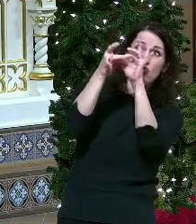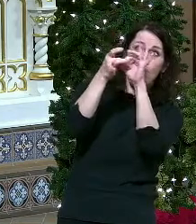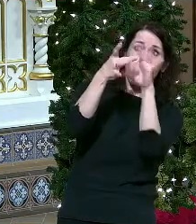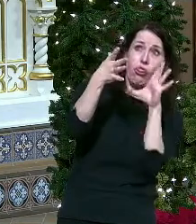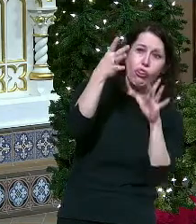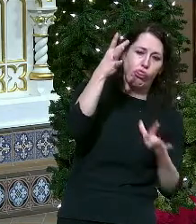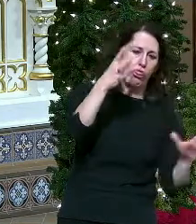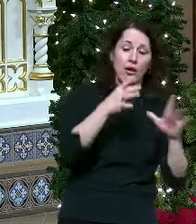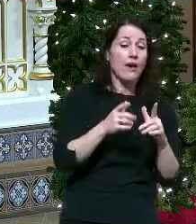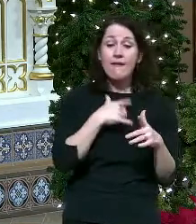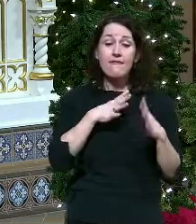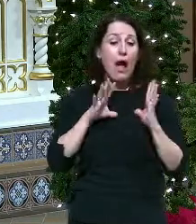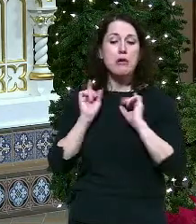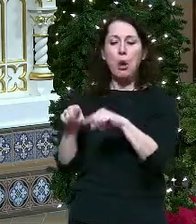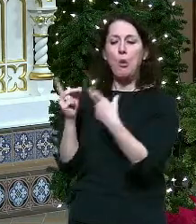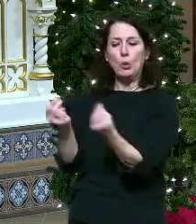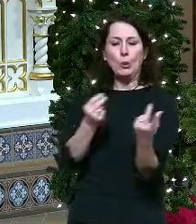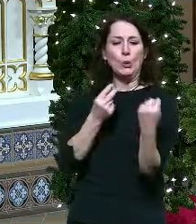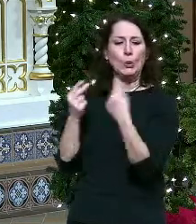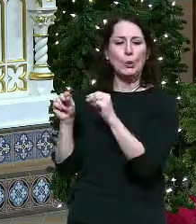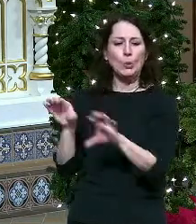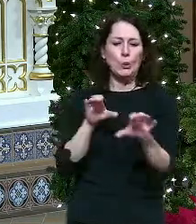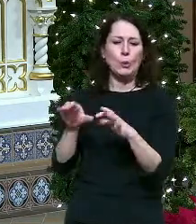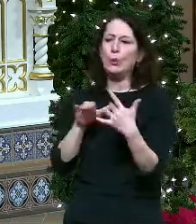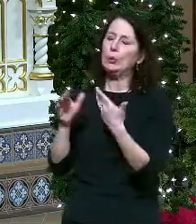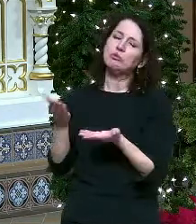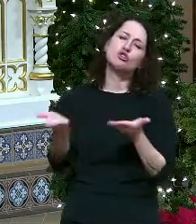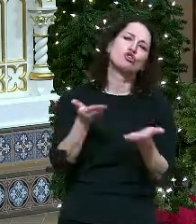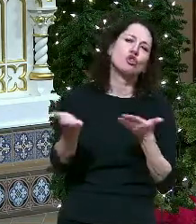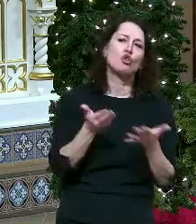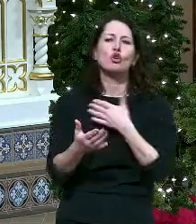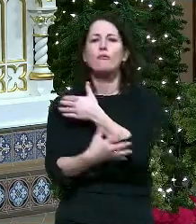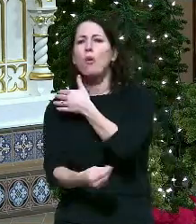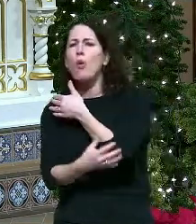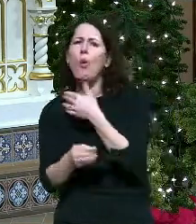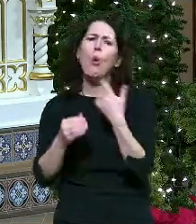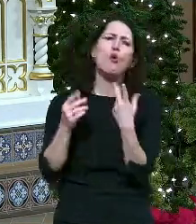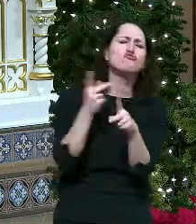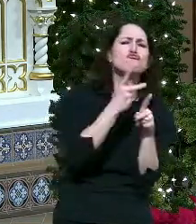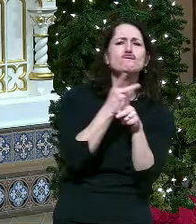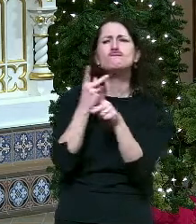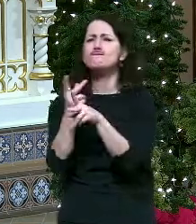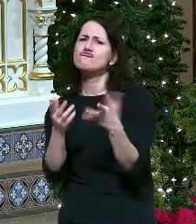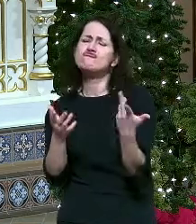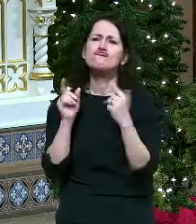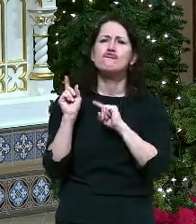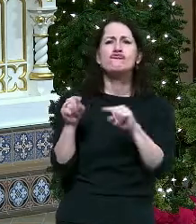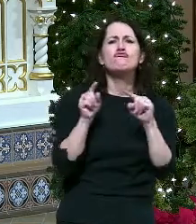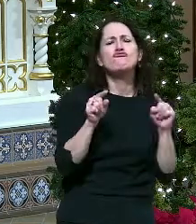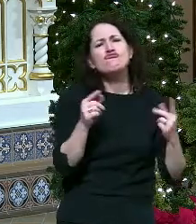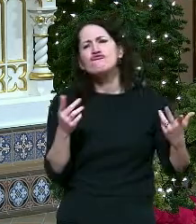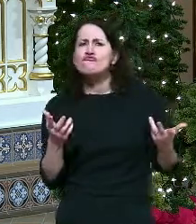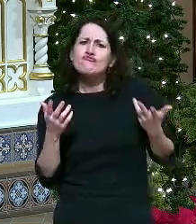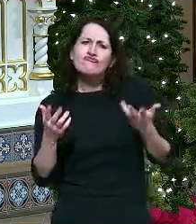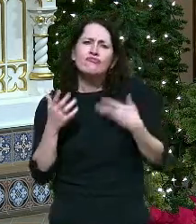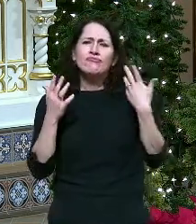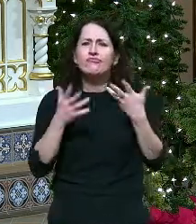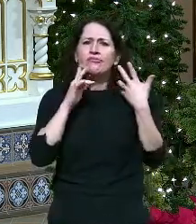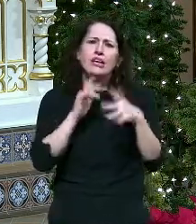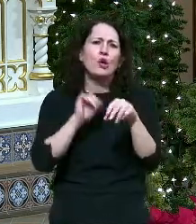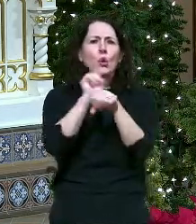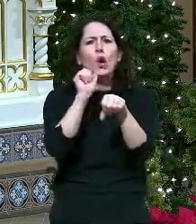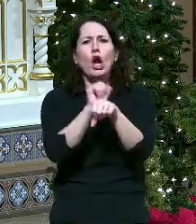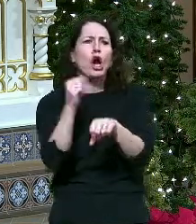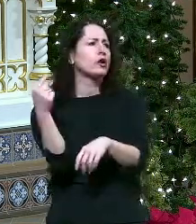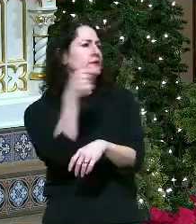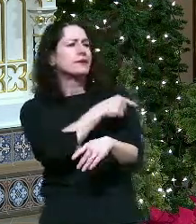go and we can do good things. We can serve the poor. We can go and work at the